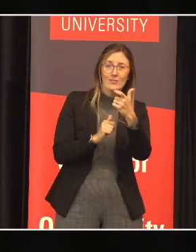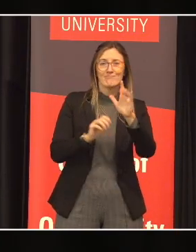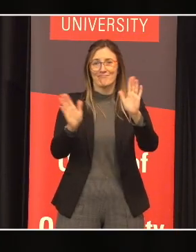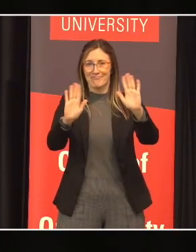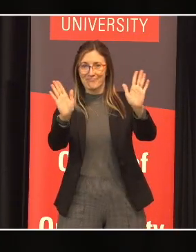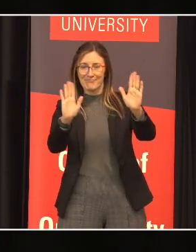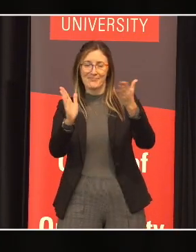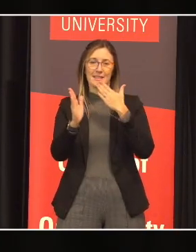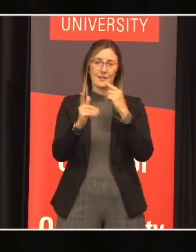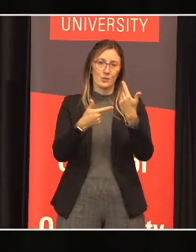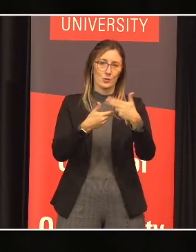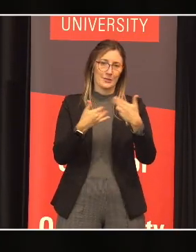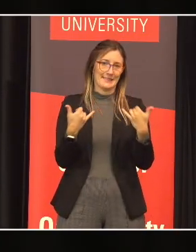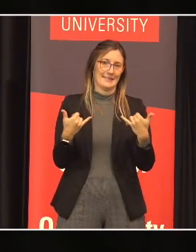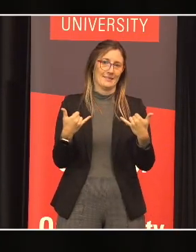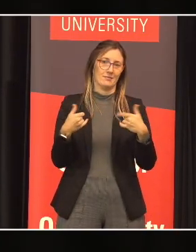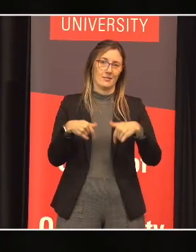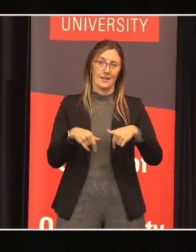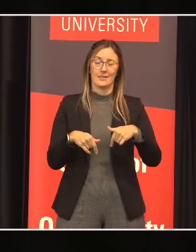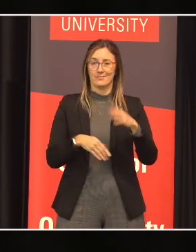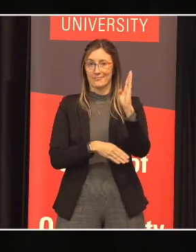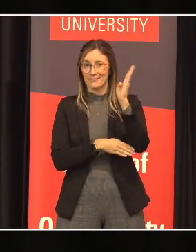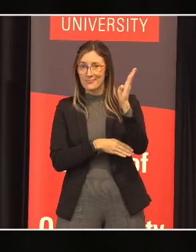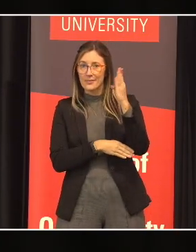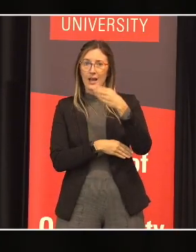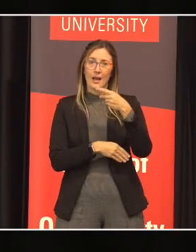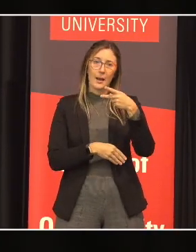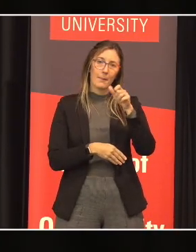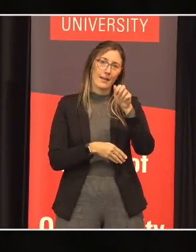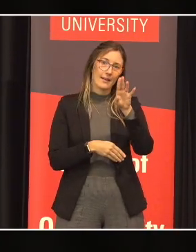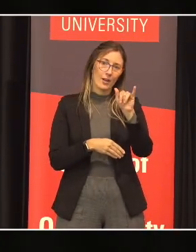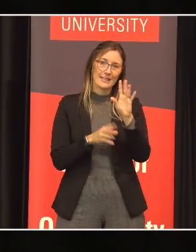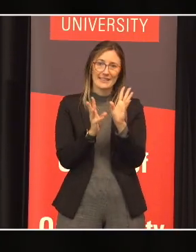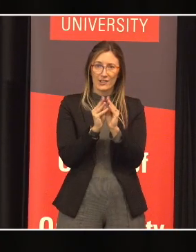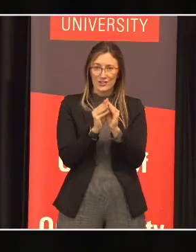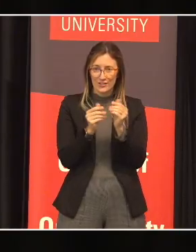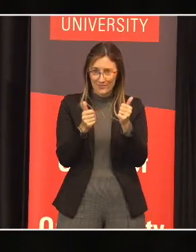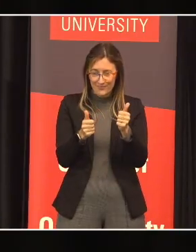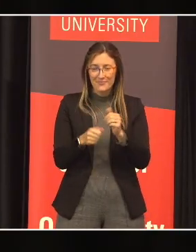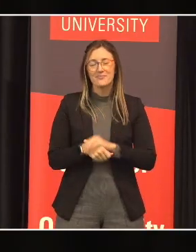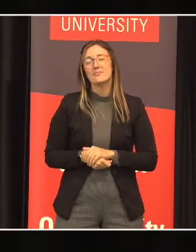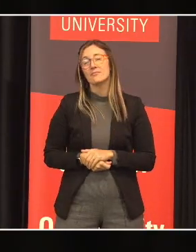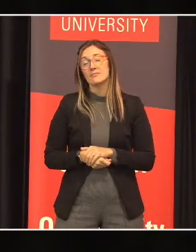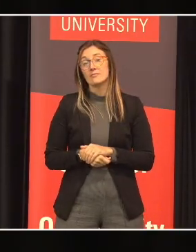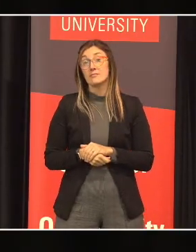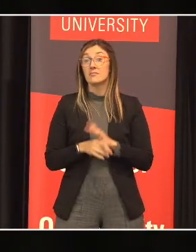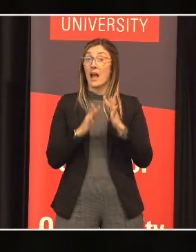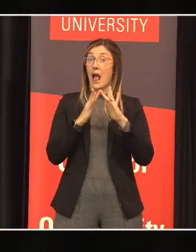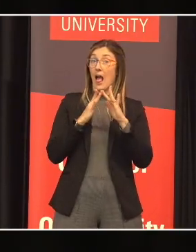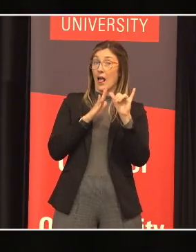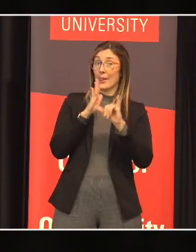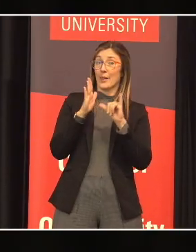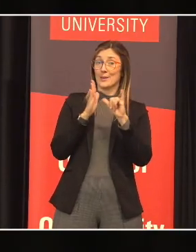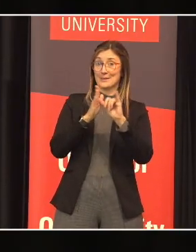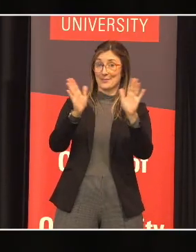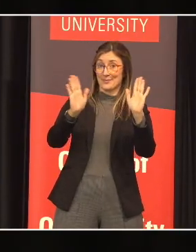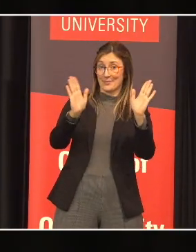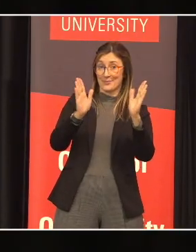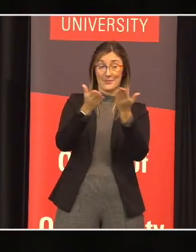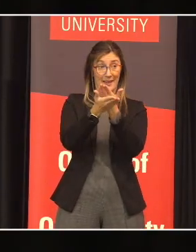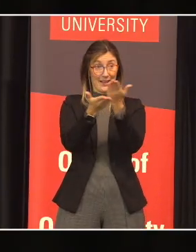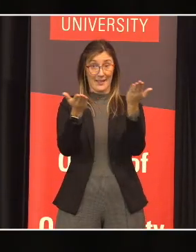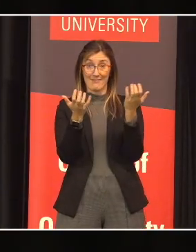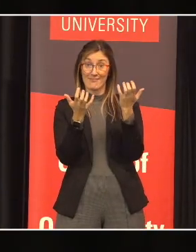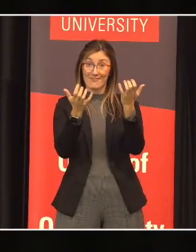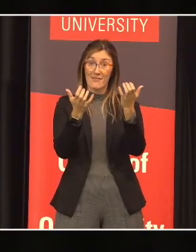for joining us for our keynote and our plenary sessions. If you are online in the YouTube environment, we're